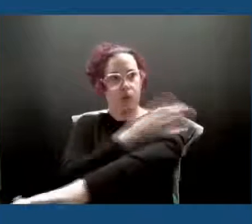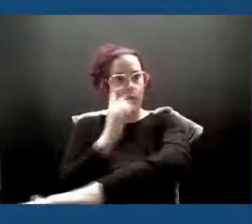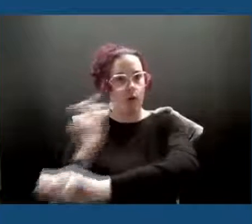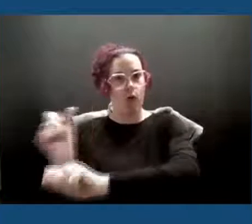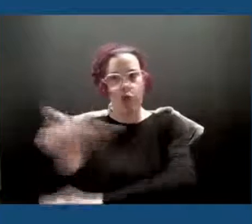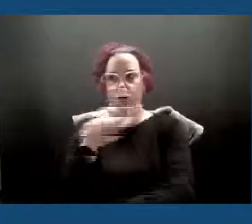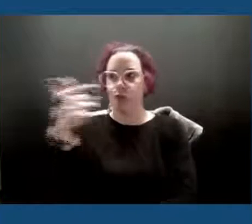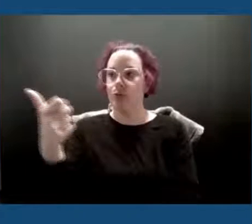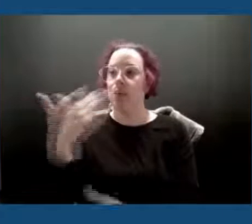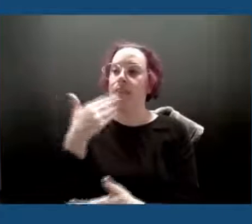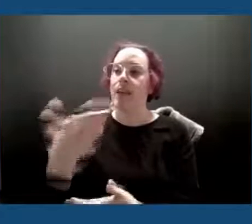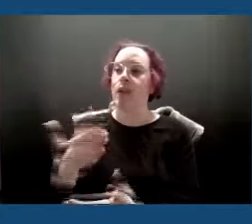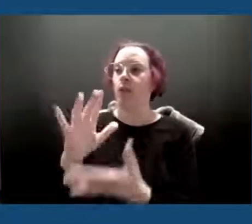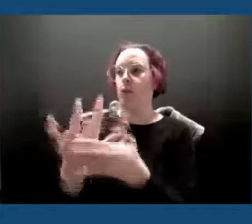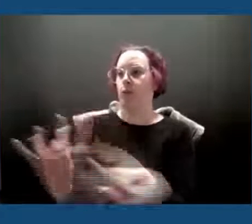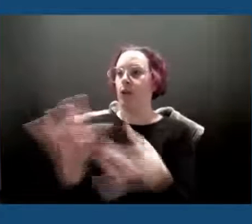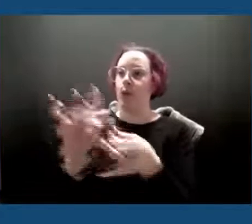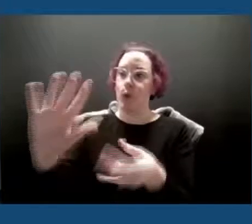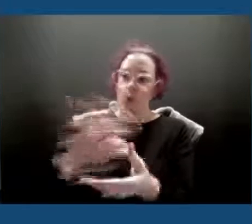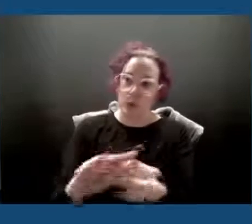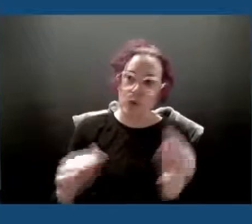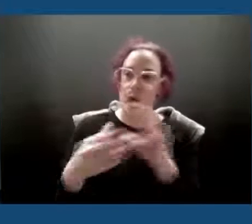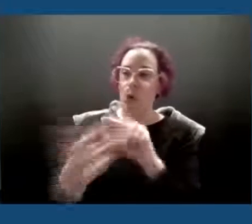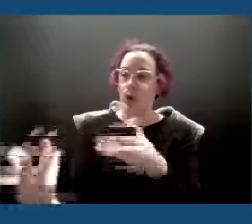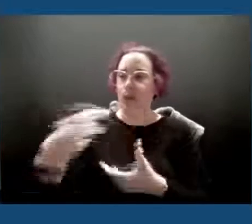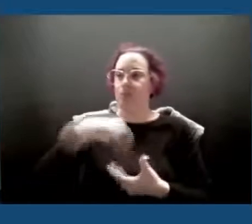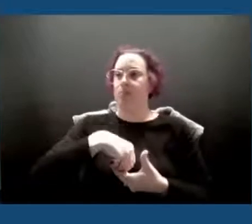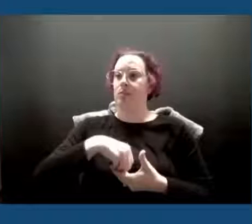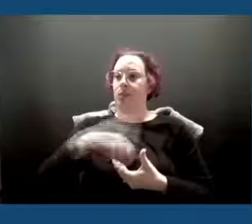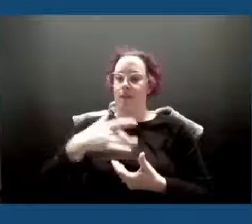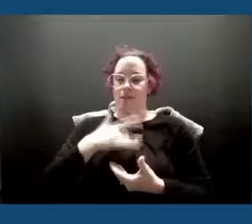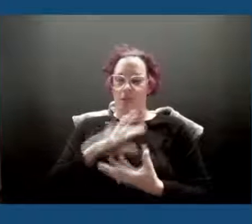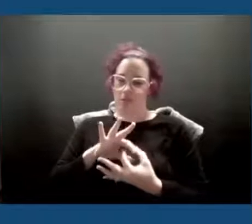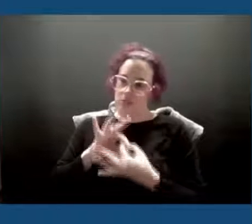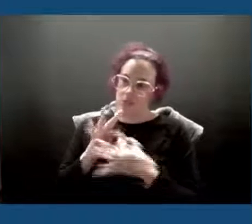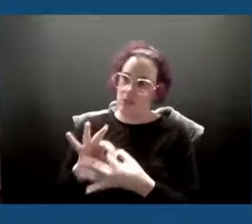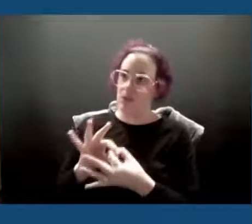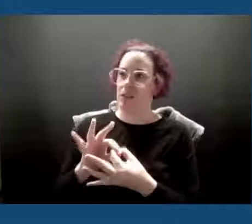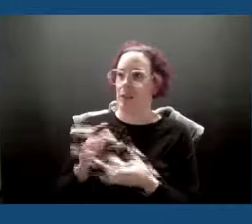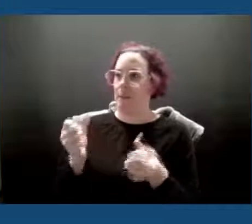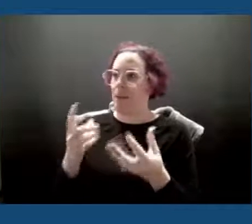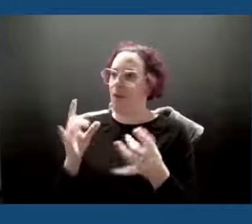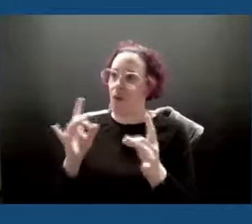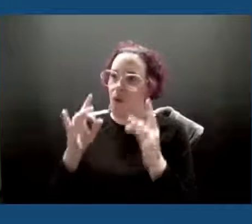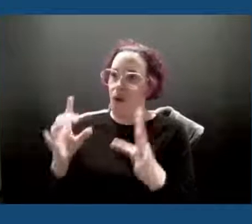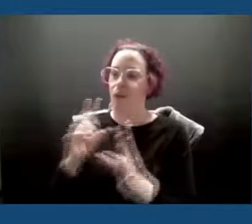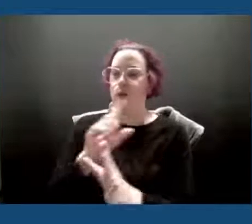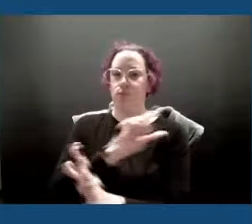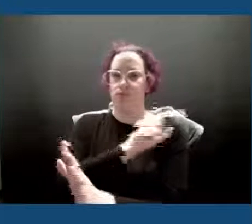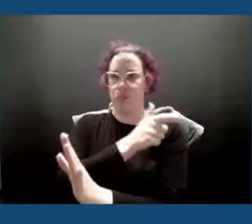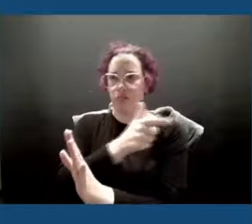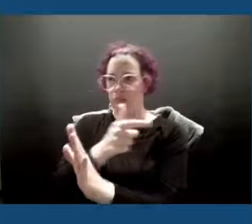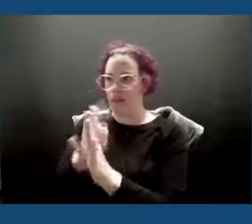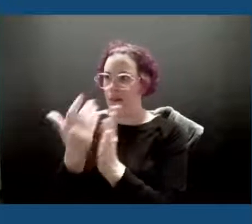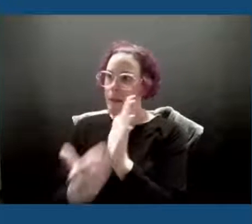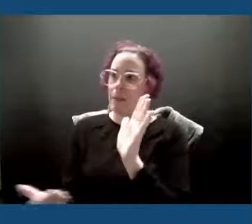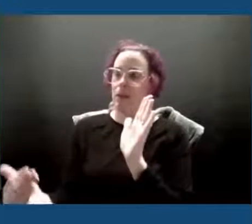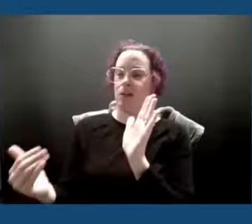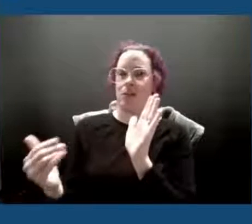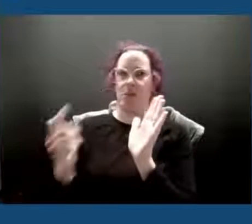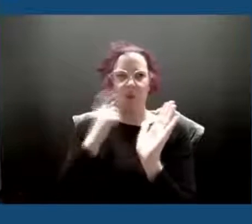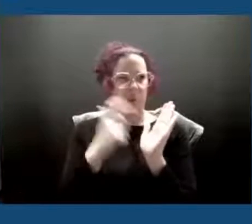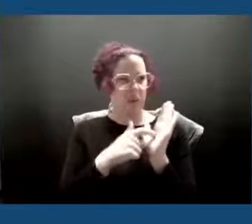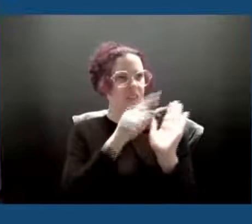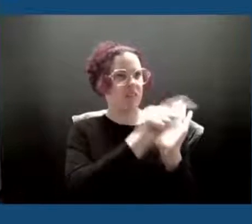your connection to this tragic series of events that we see time and again. It's